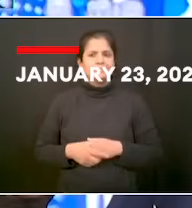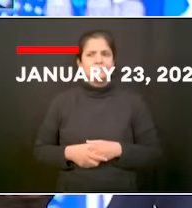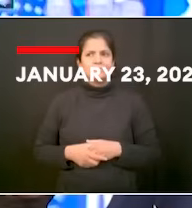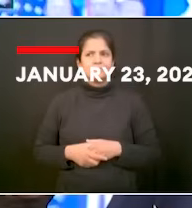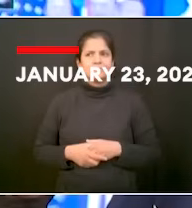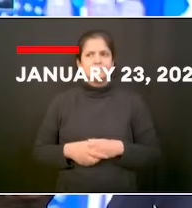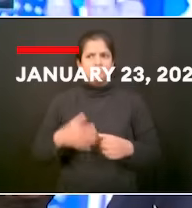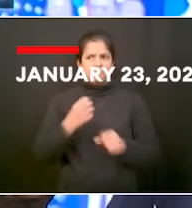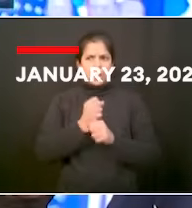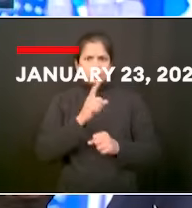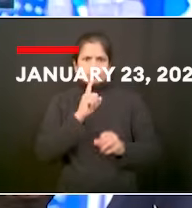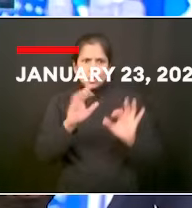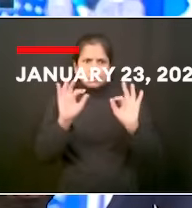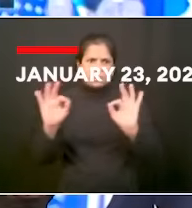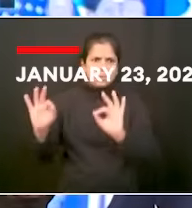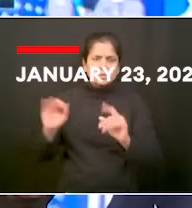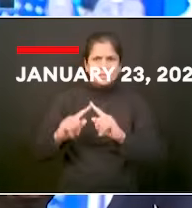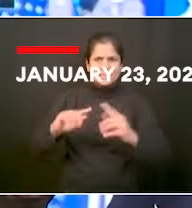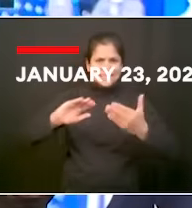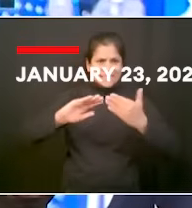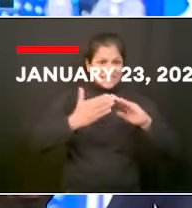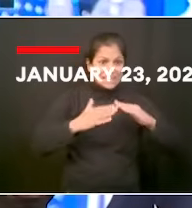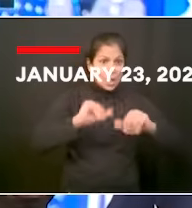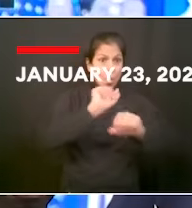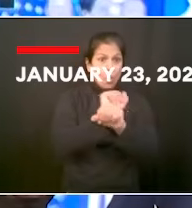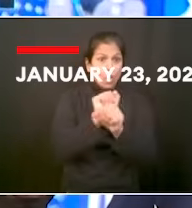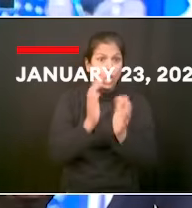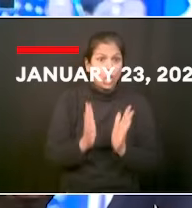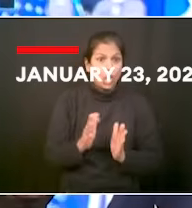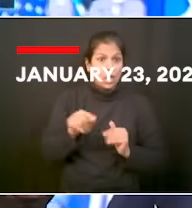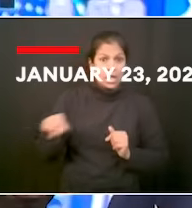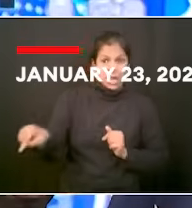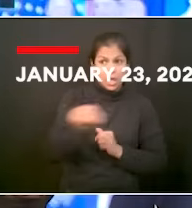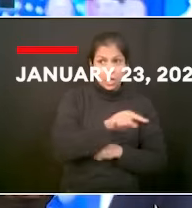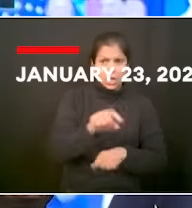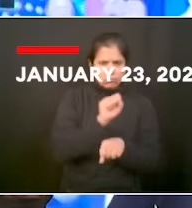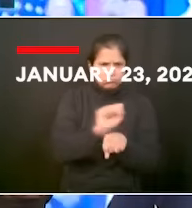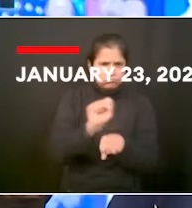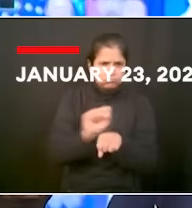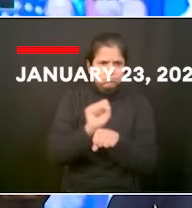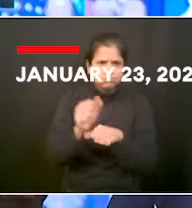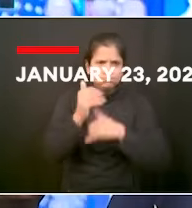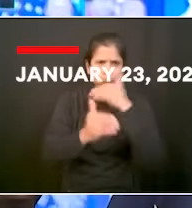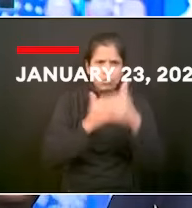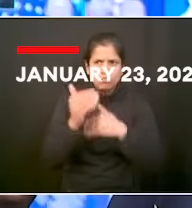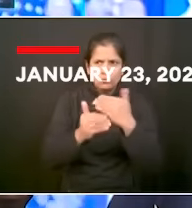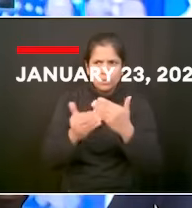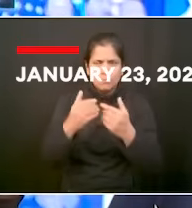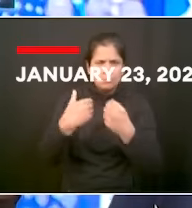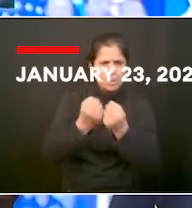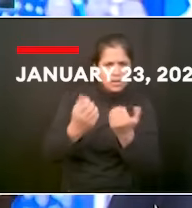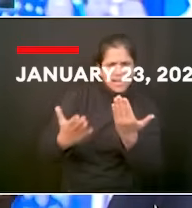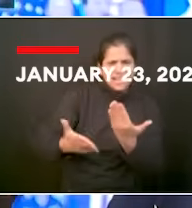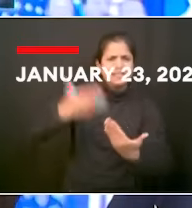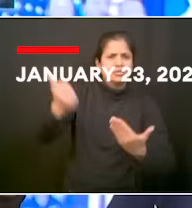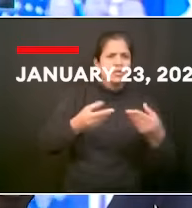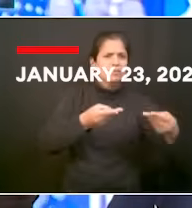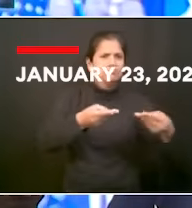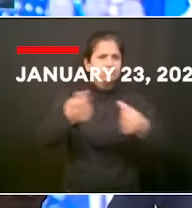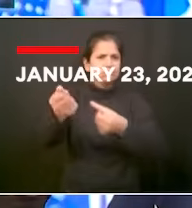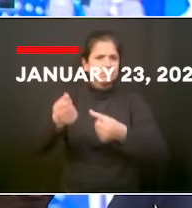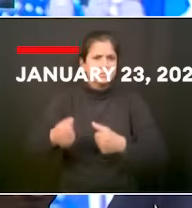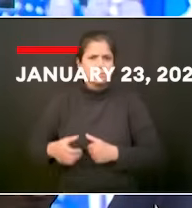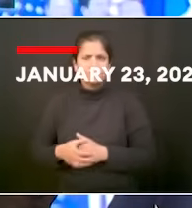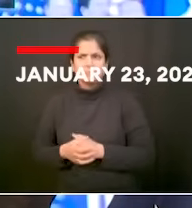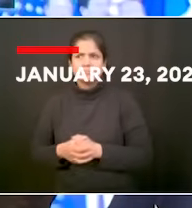they can to deliver on their job. And what makes it easier for them to do their job is the more New Yorkers that stay home. We want to make sure, just one more point,